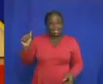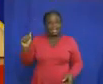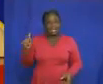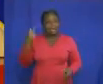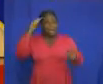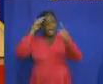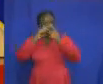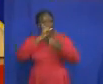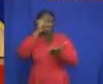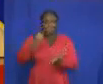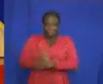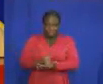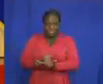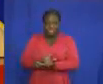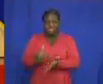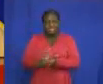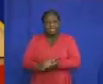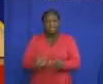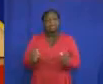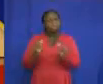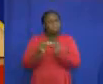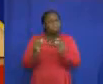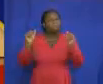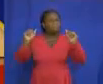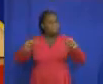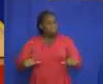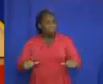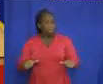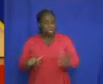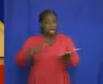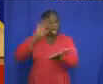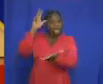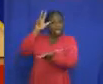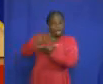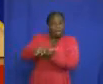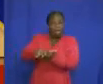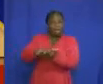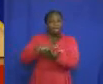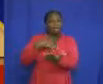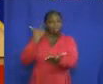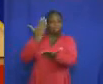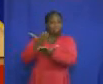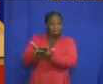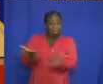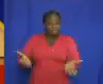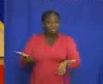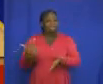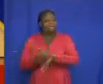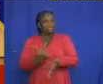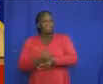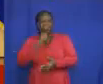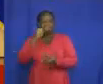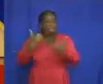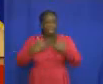was to ensure that as much as possible, arriving passengers do not carry the virus, and to establish